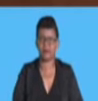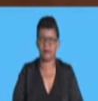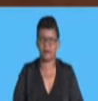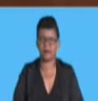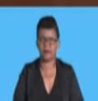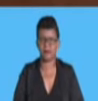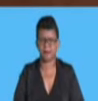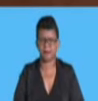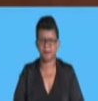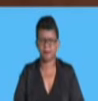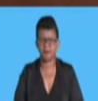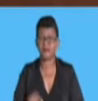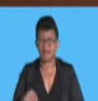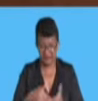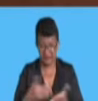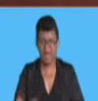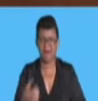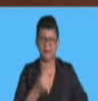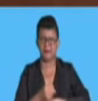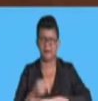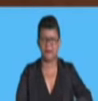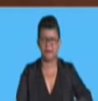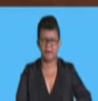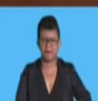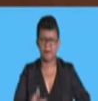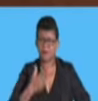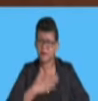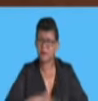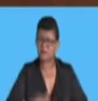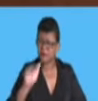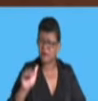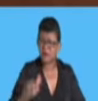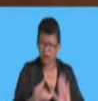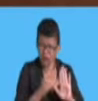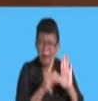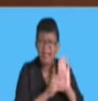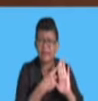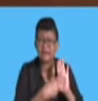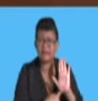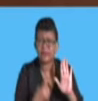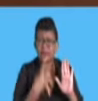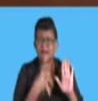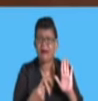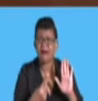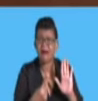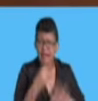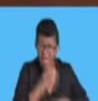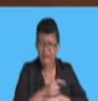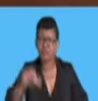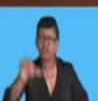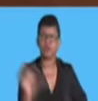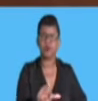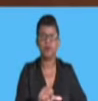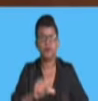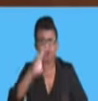government. A feature of democratic government that I am hoping can be improved on during